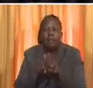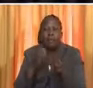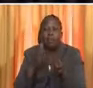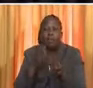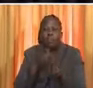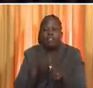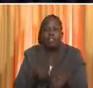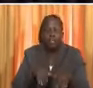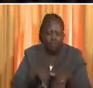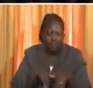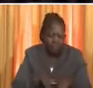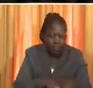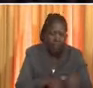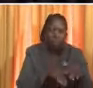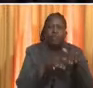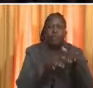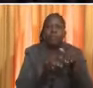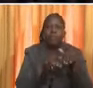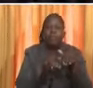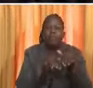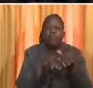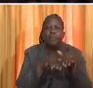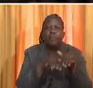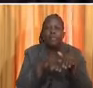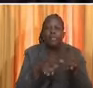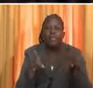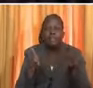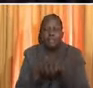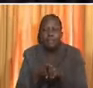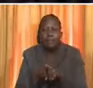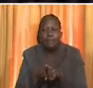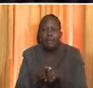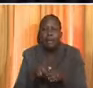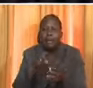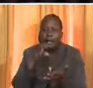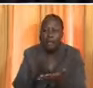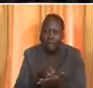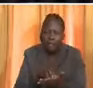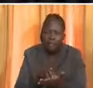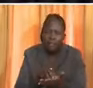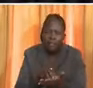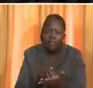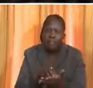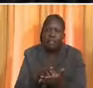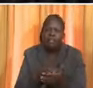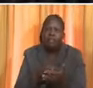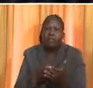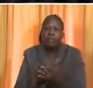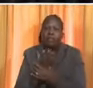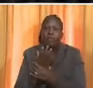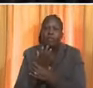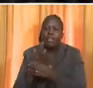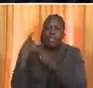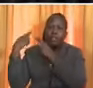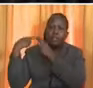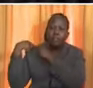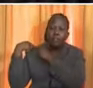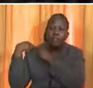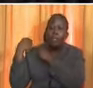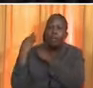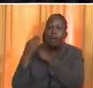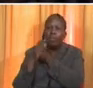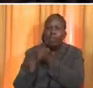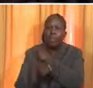followed, and I traced these events to mark out the role of the President in